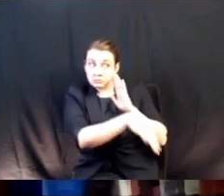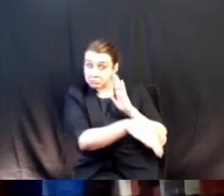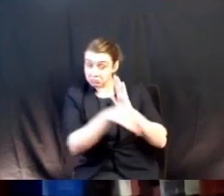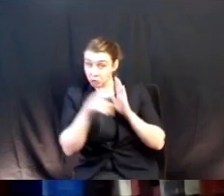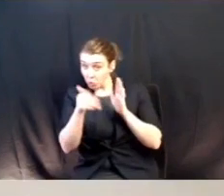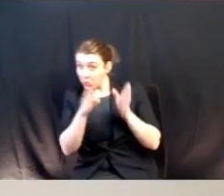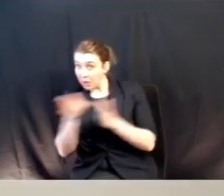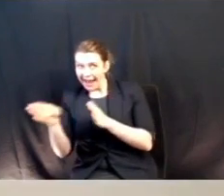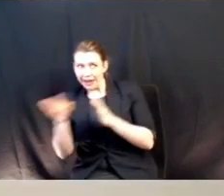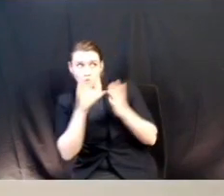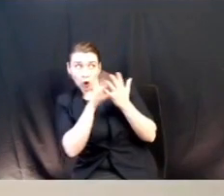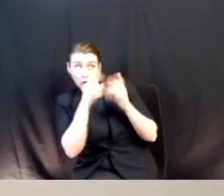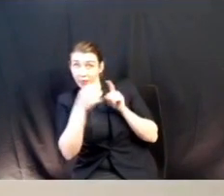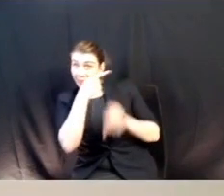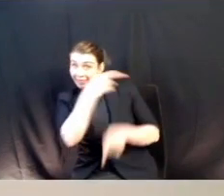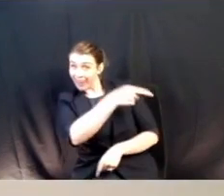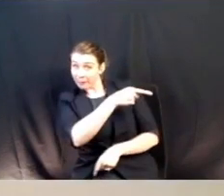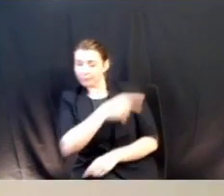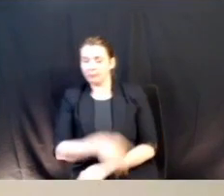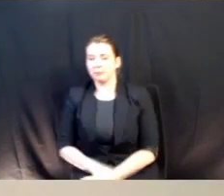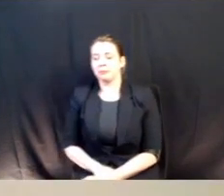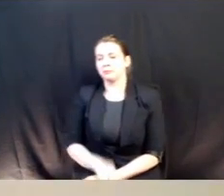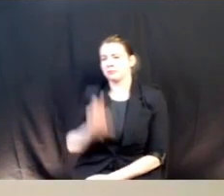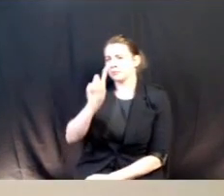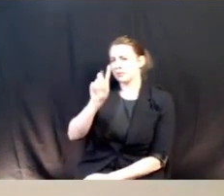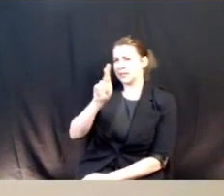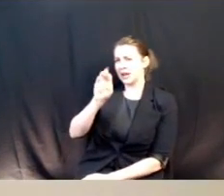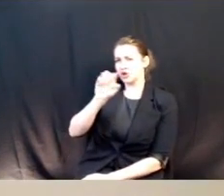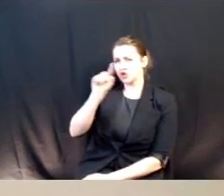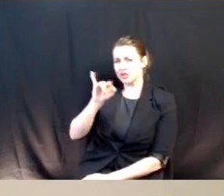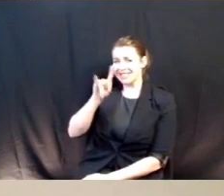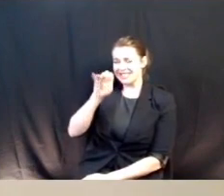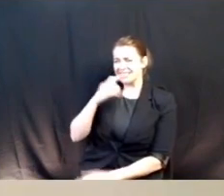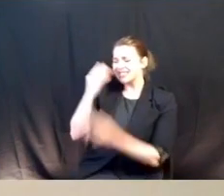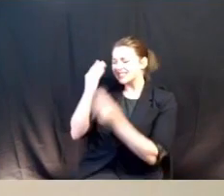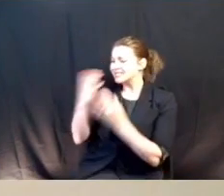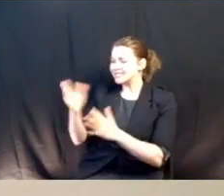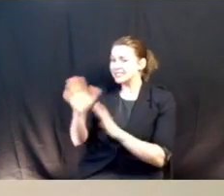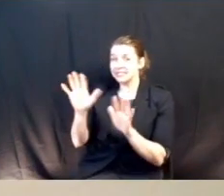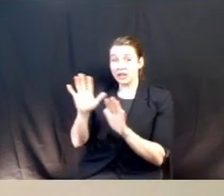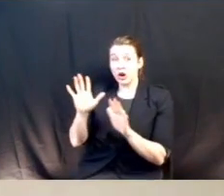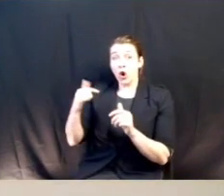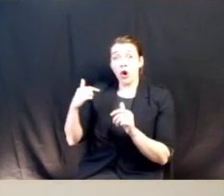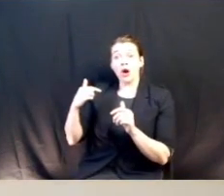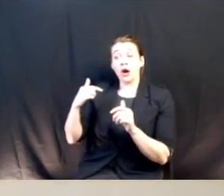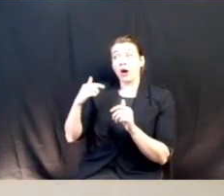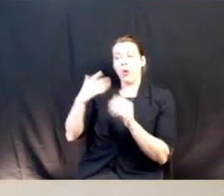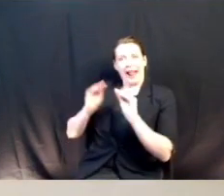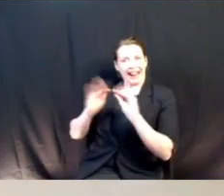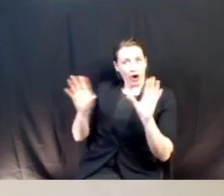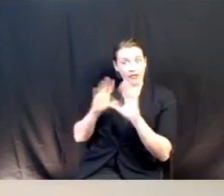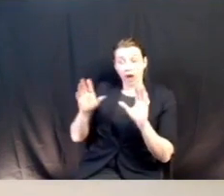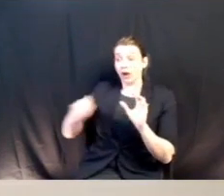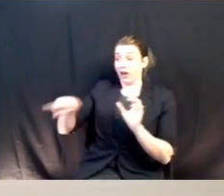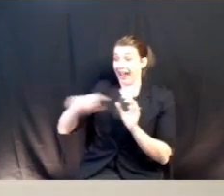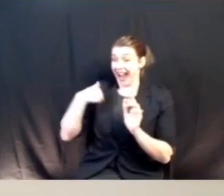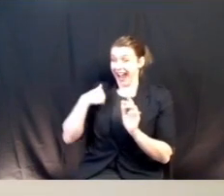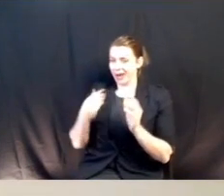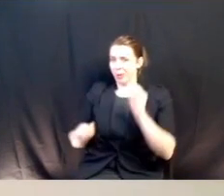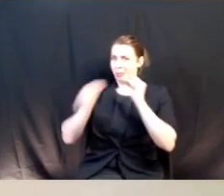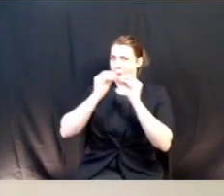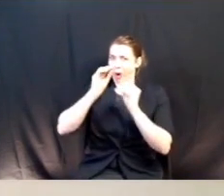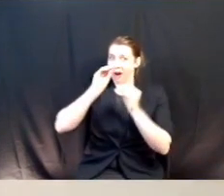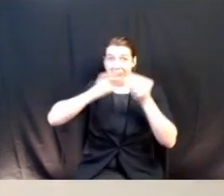that everyone is clear that having higher case counts is a function of increasing our